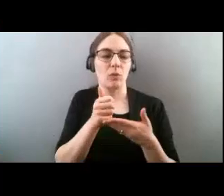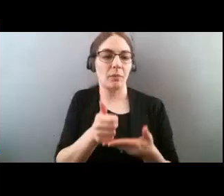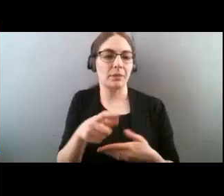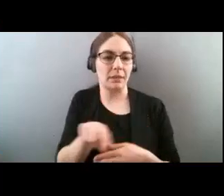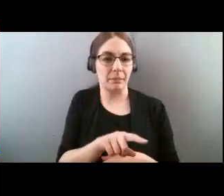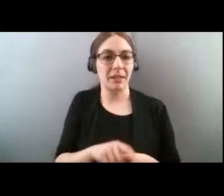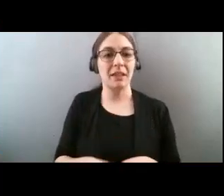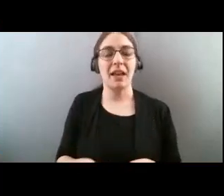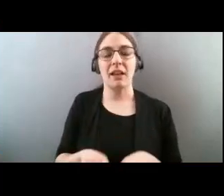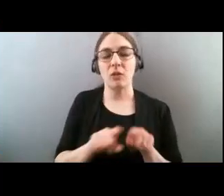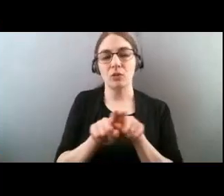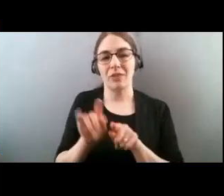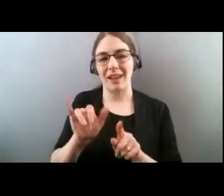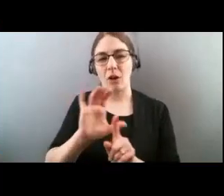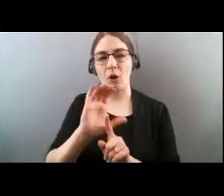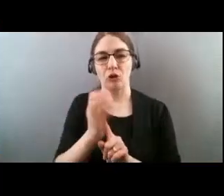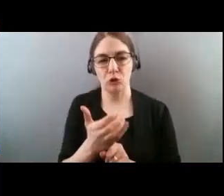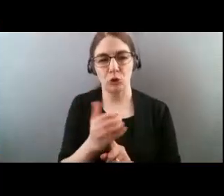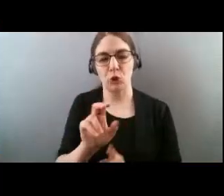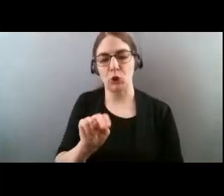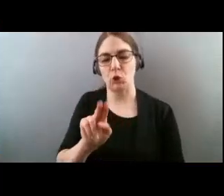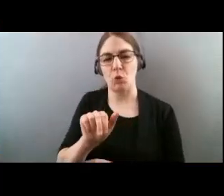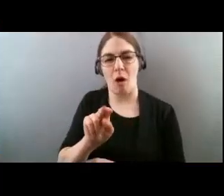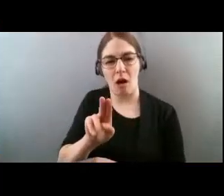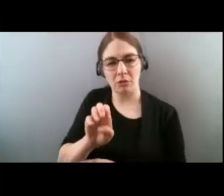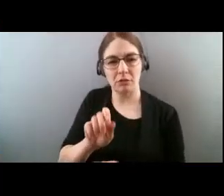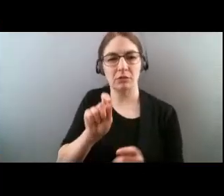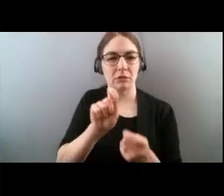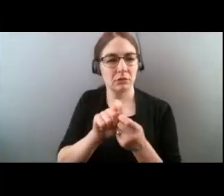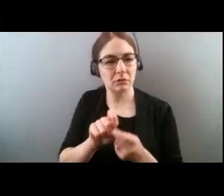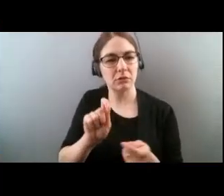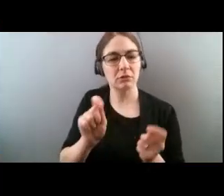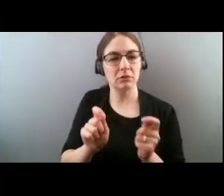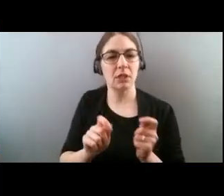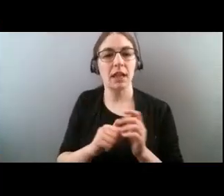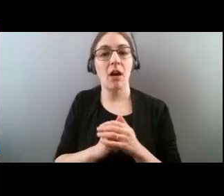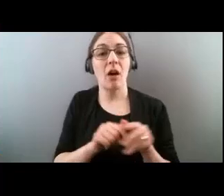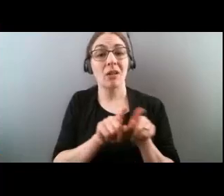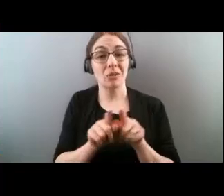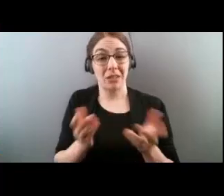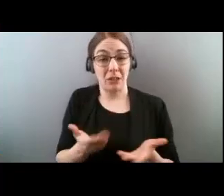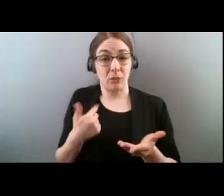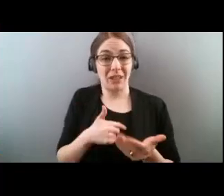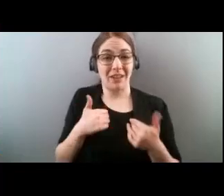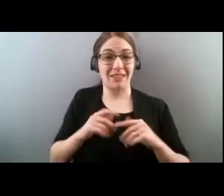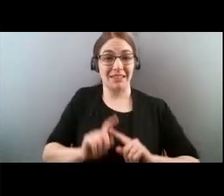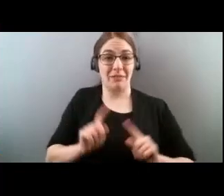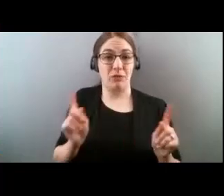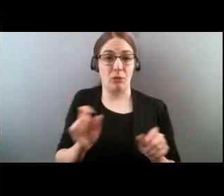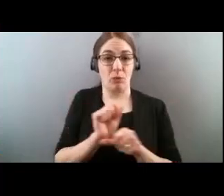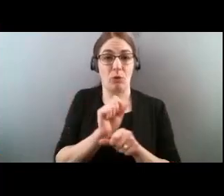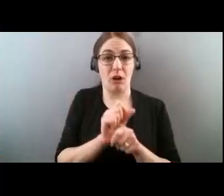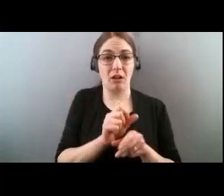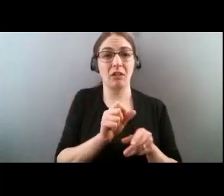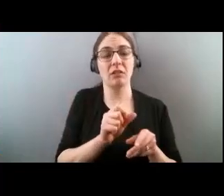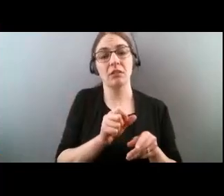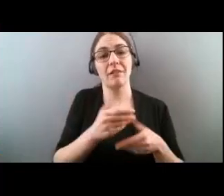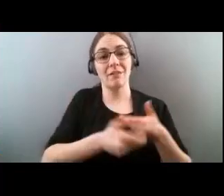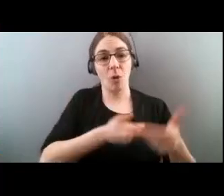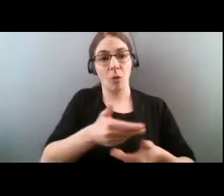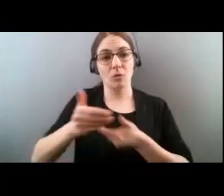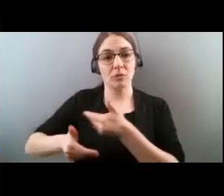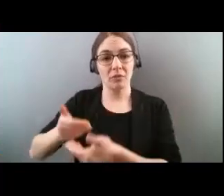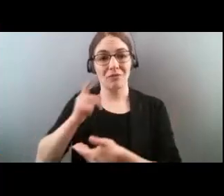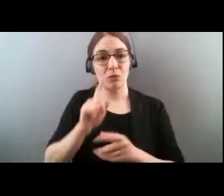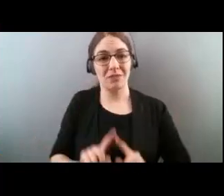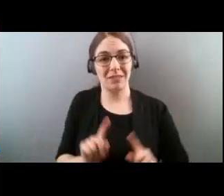And then specifically here, we have different workflows for different languages. So for ASL and Spanish, we have a slightly different workflow than we